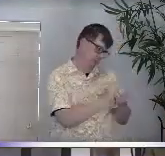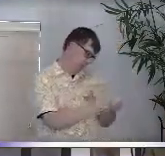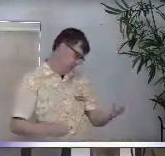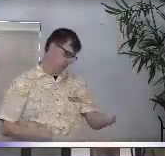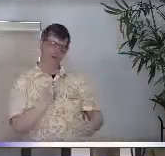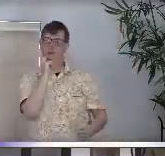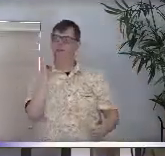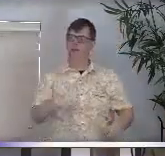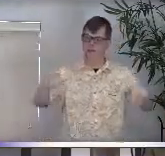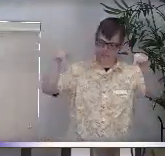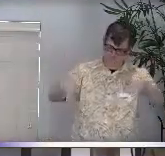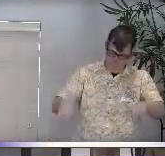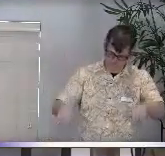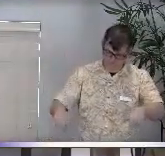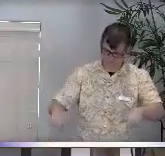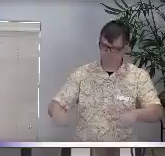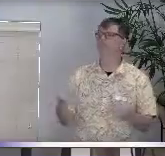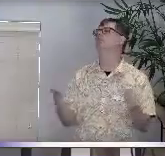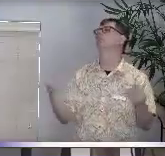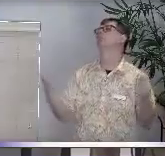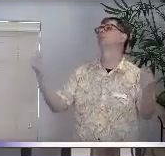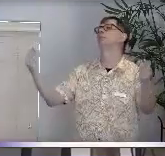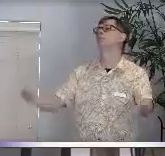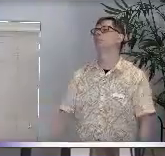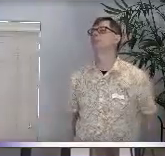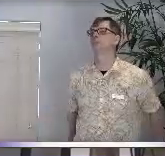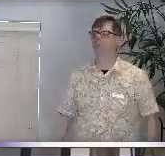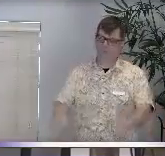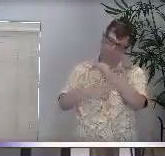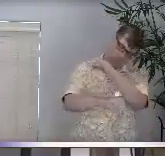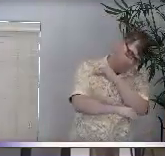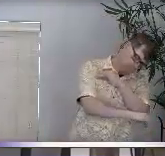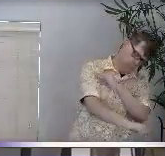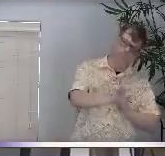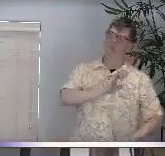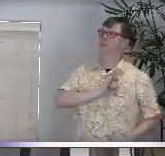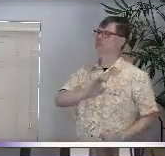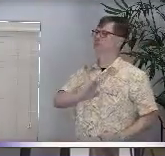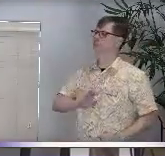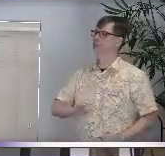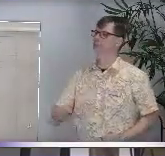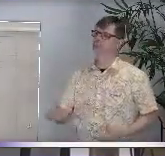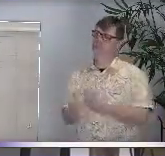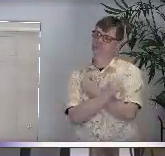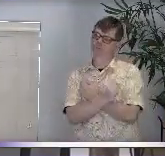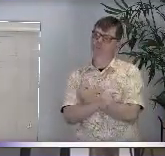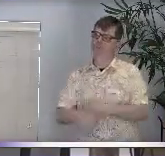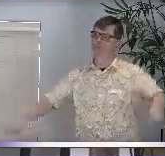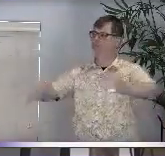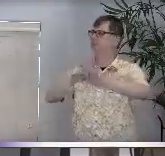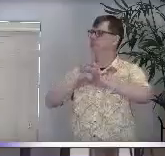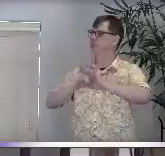lives from a place of worthiness. It means cultivating the courage, compassion, and